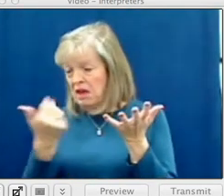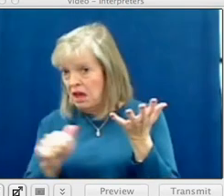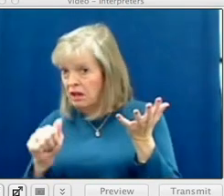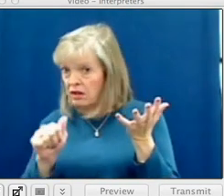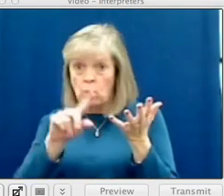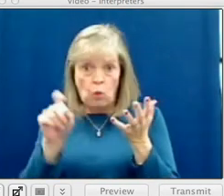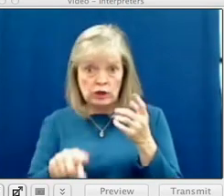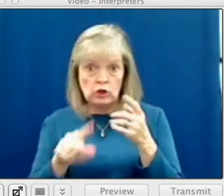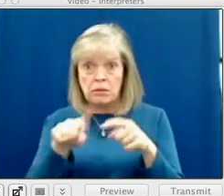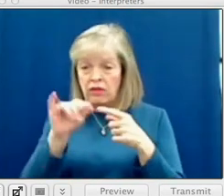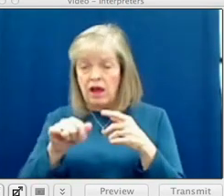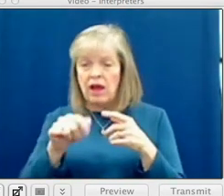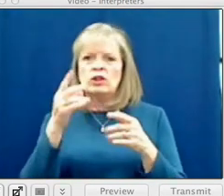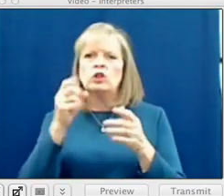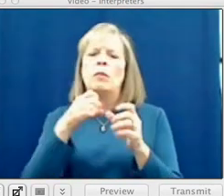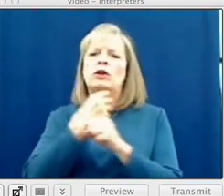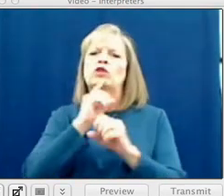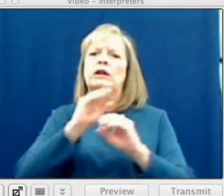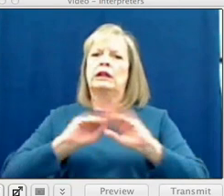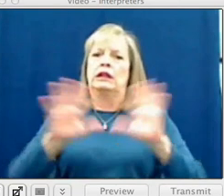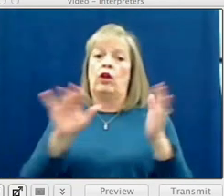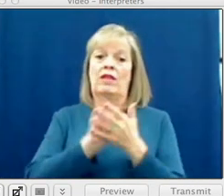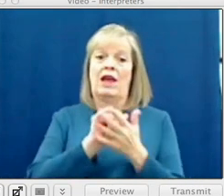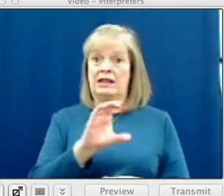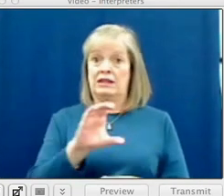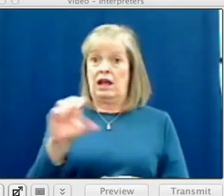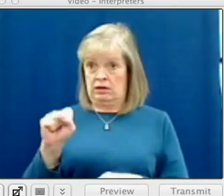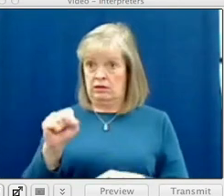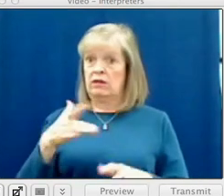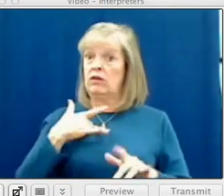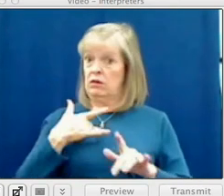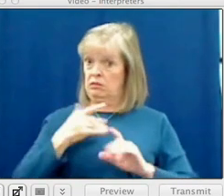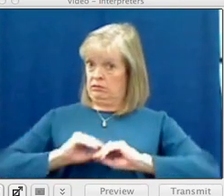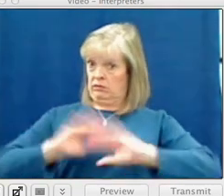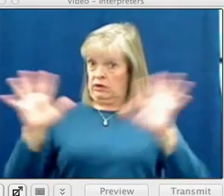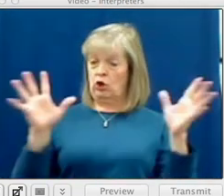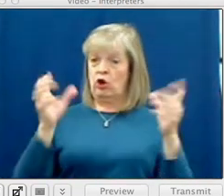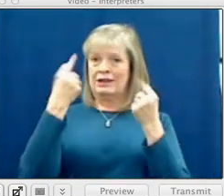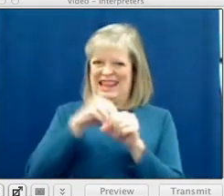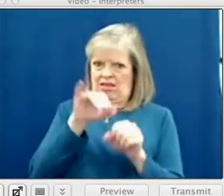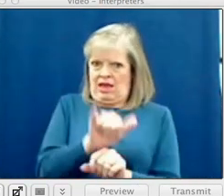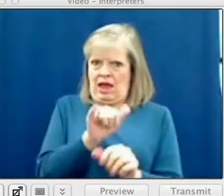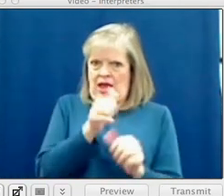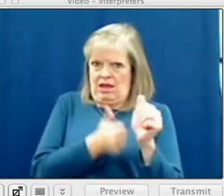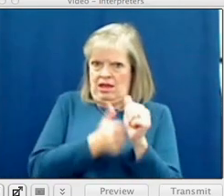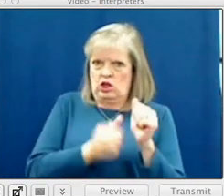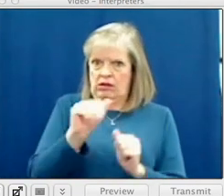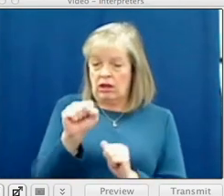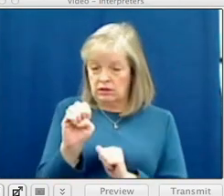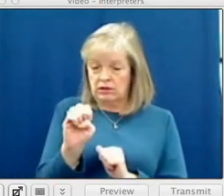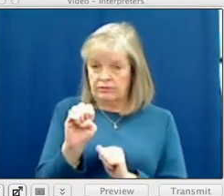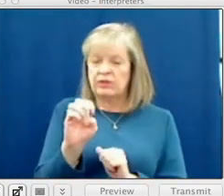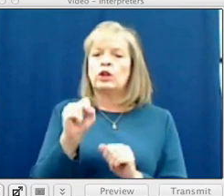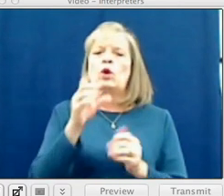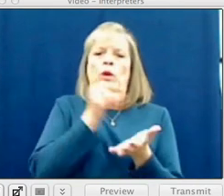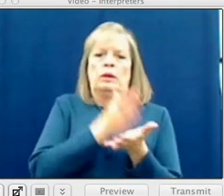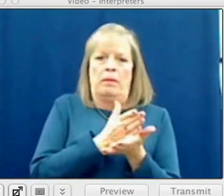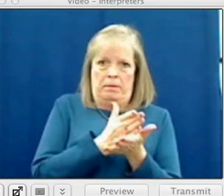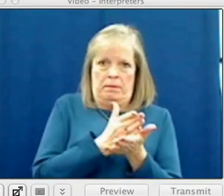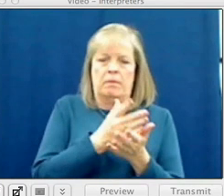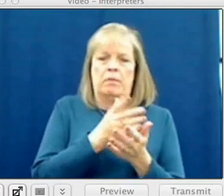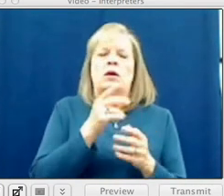the skill set that we're talking about, is understood through that case. So I'll pause for questions and